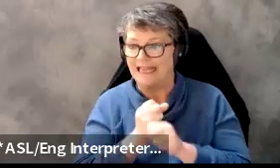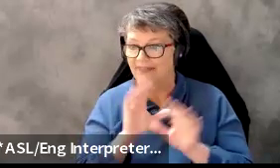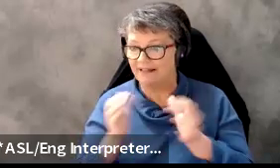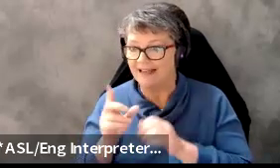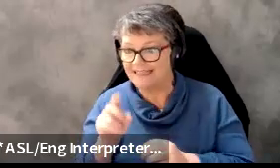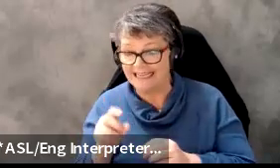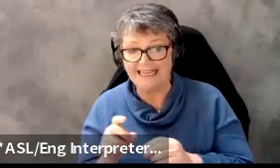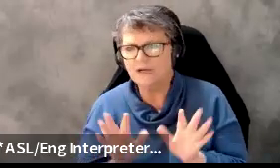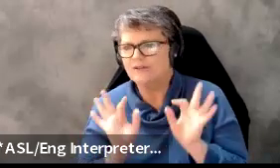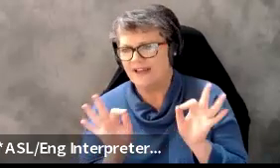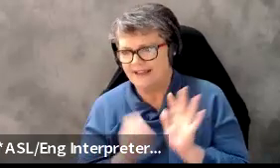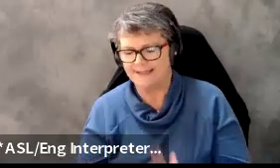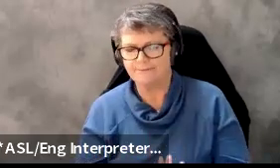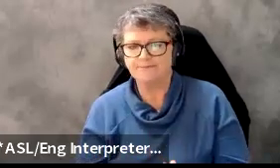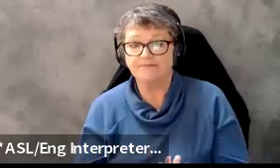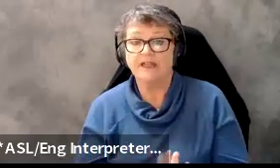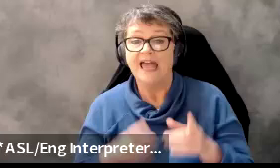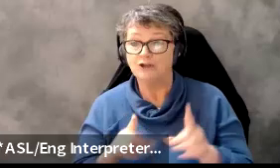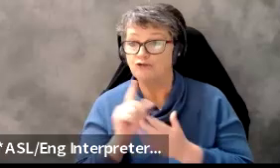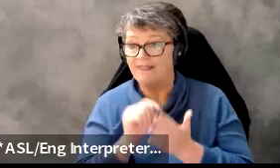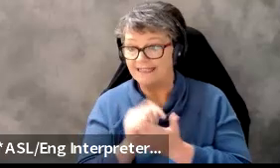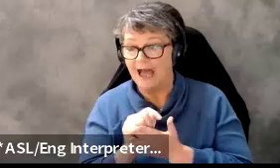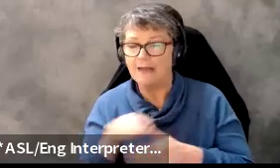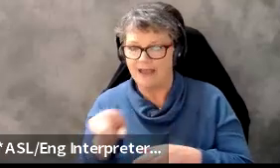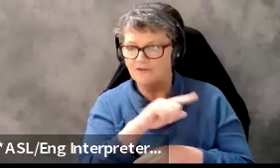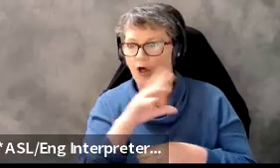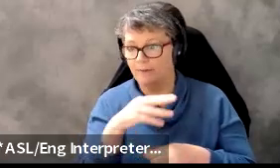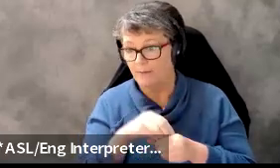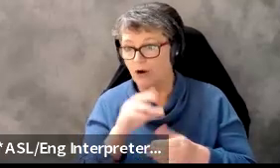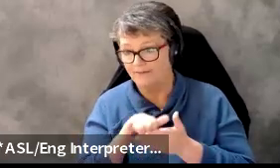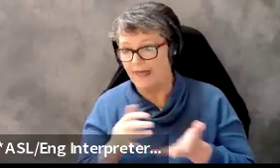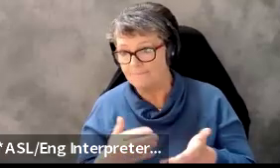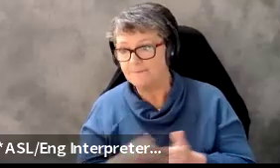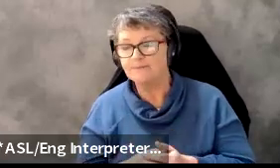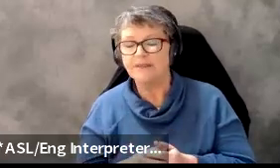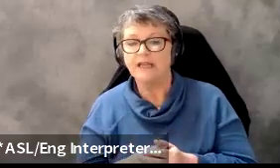was fantastic. And during that time, and you've all been a part of that,